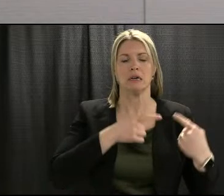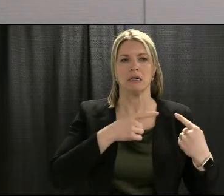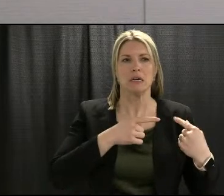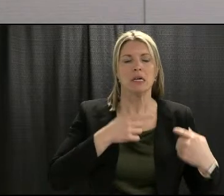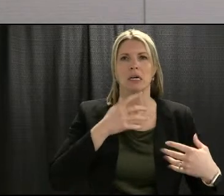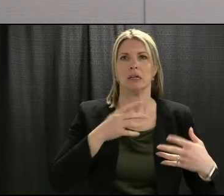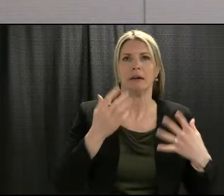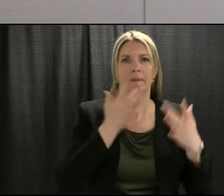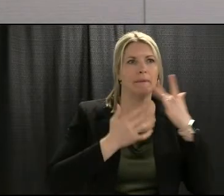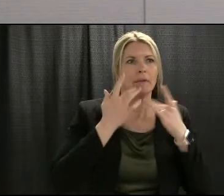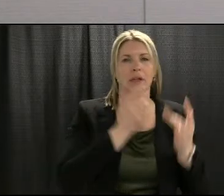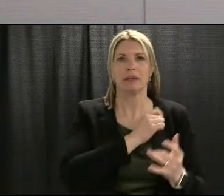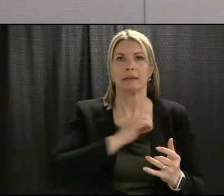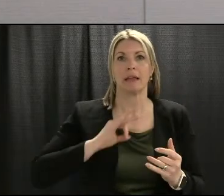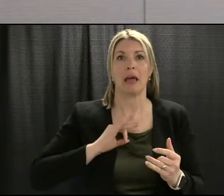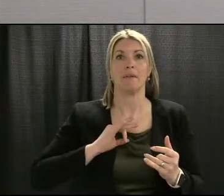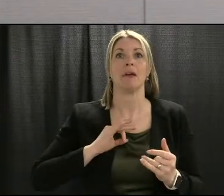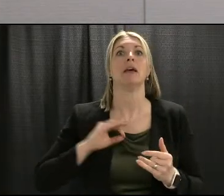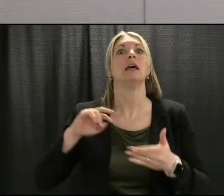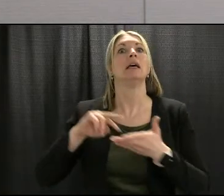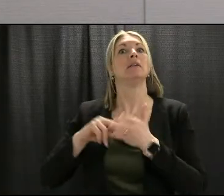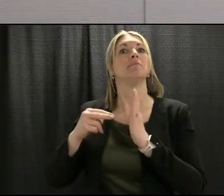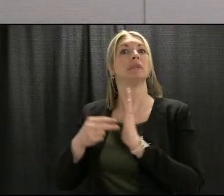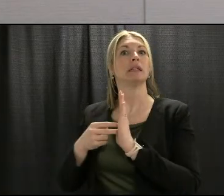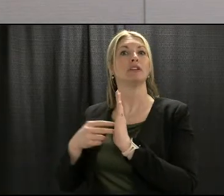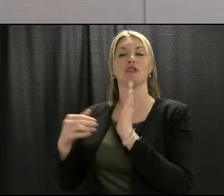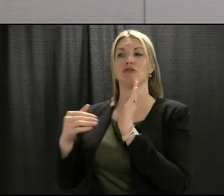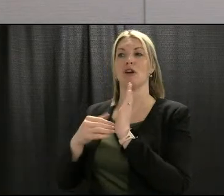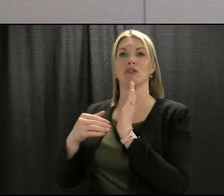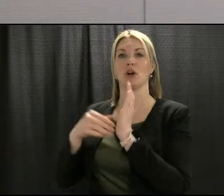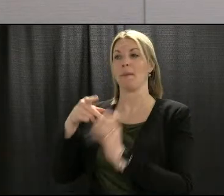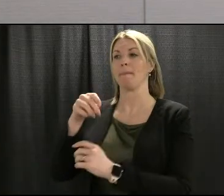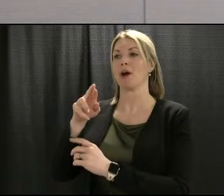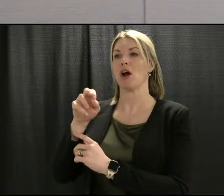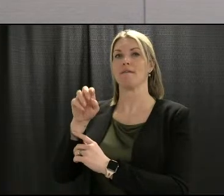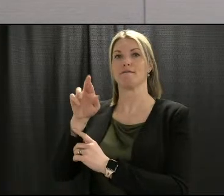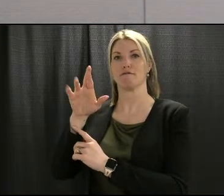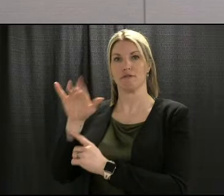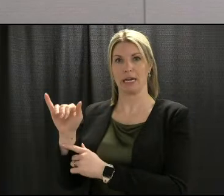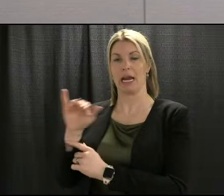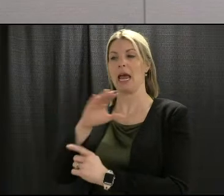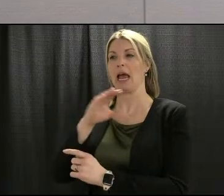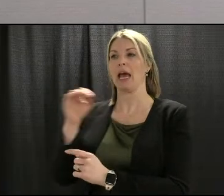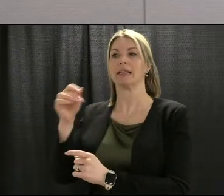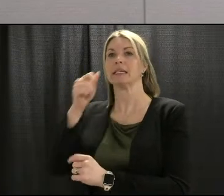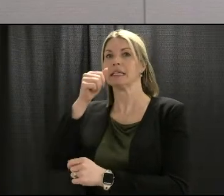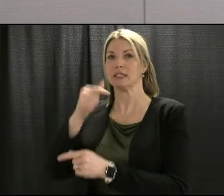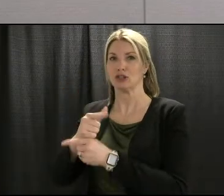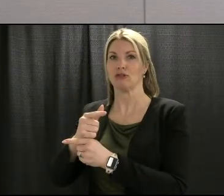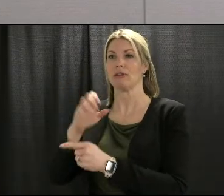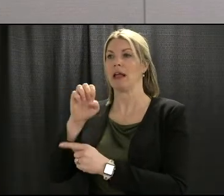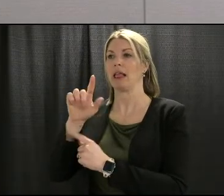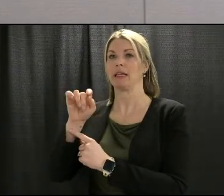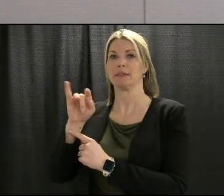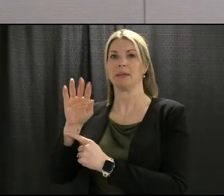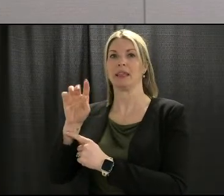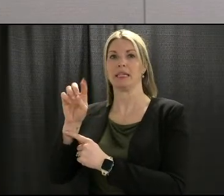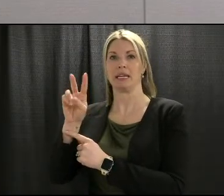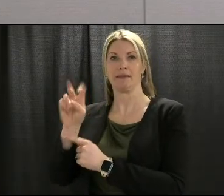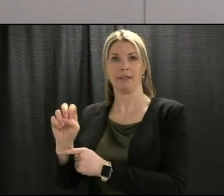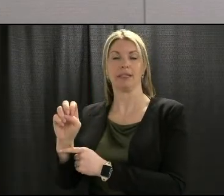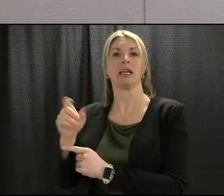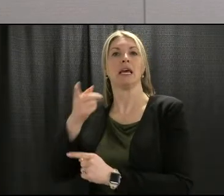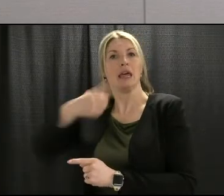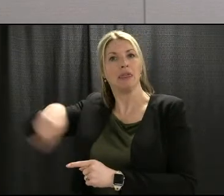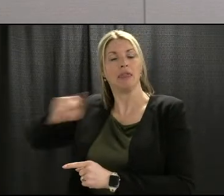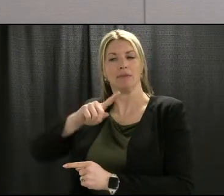the Health Accord, led by Dr. Parfrey and Sister Elizabeth Davis. The Health Accord was tasked with reviewing our system and coming up with